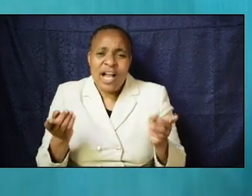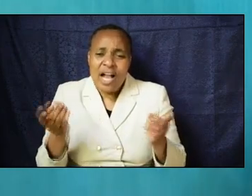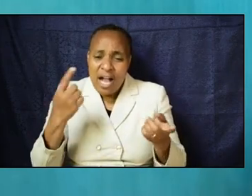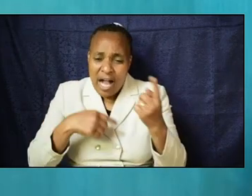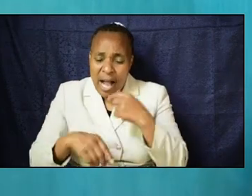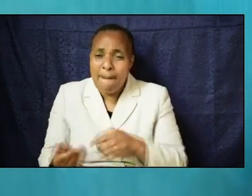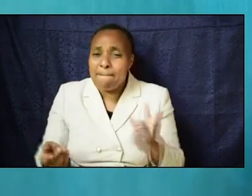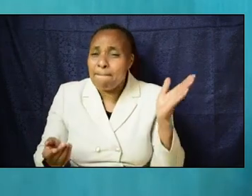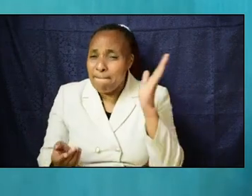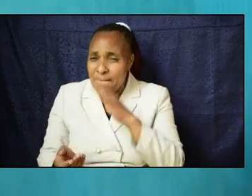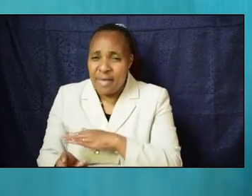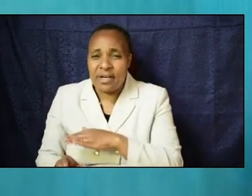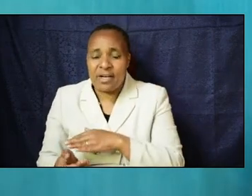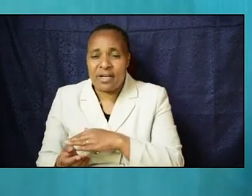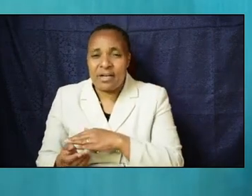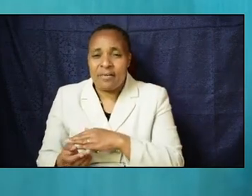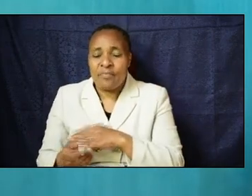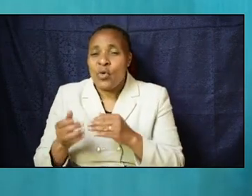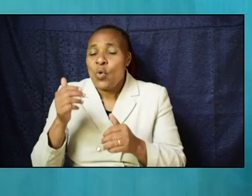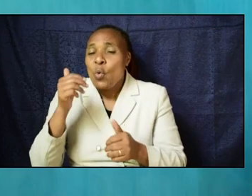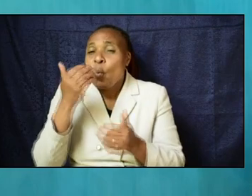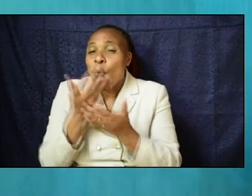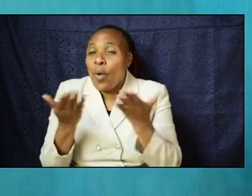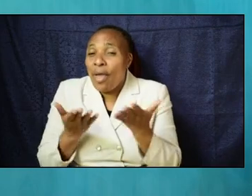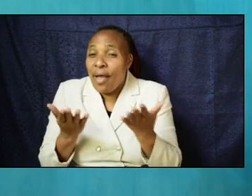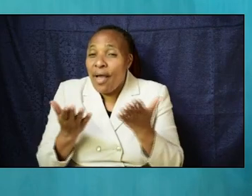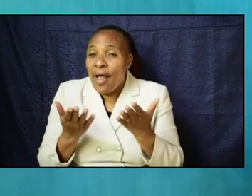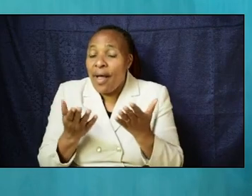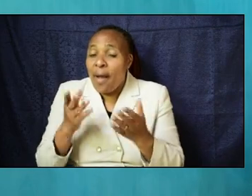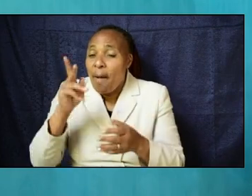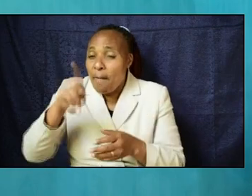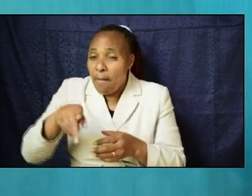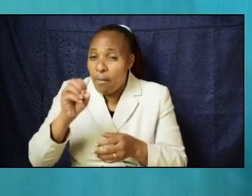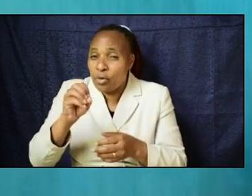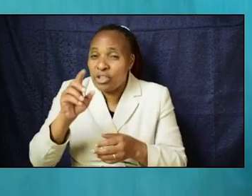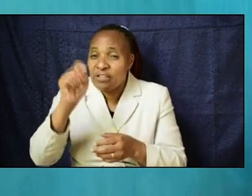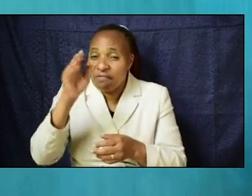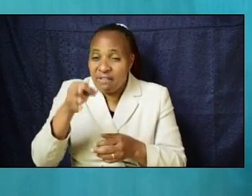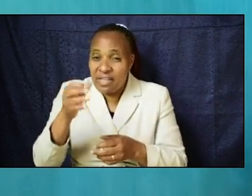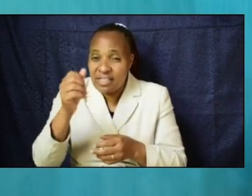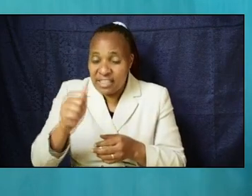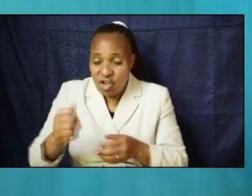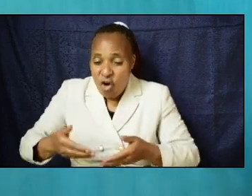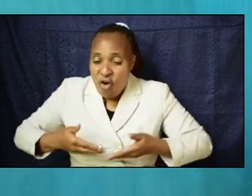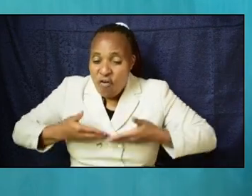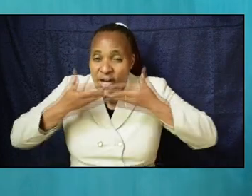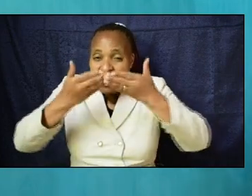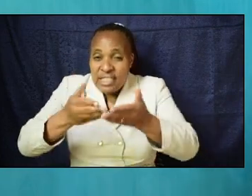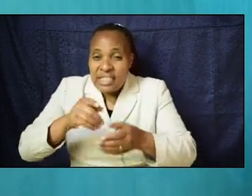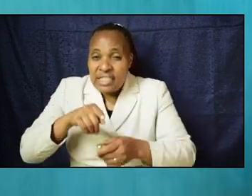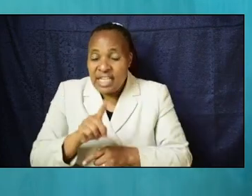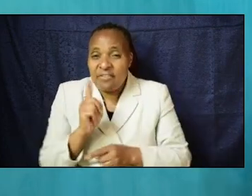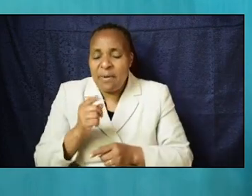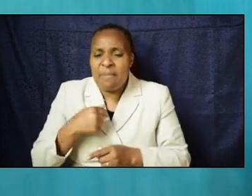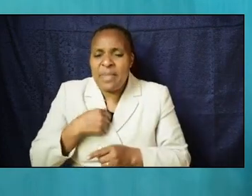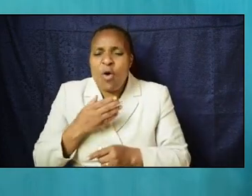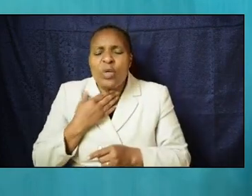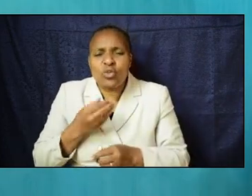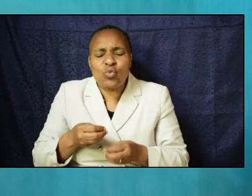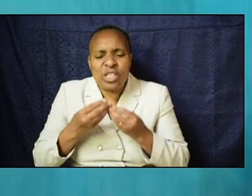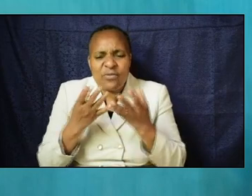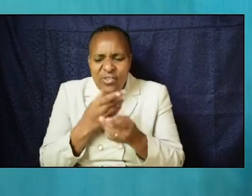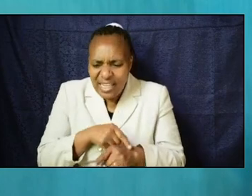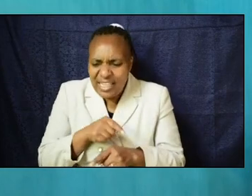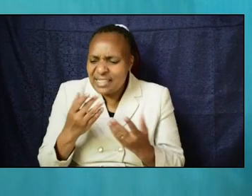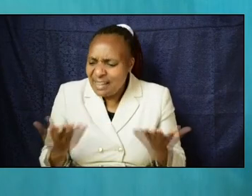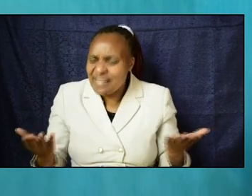Joseph. That was the ultimate comeback, that as Potiphar's wife was offering herself, like, see, this is, I want to give you this thing. I